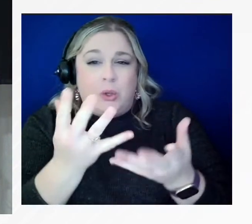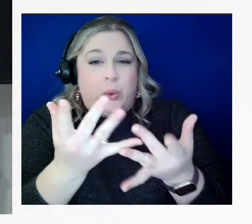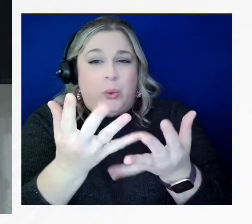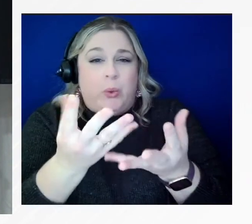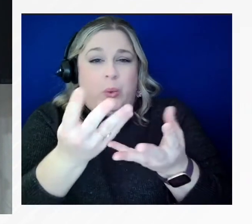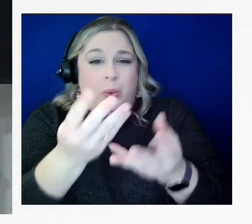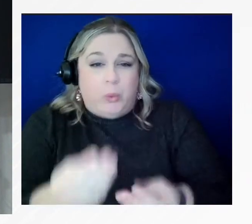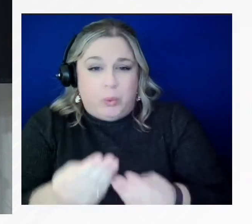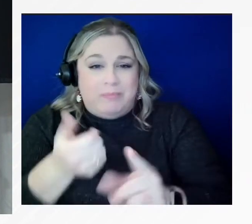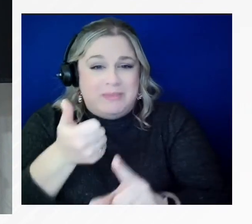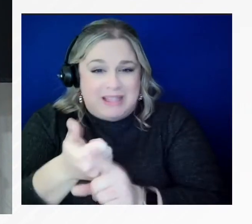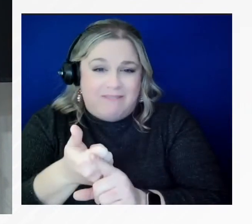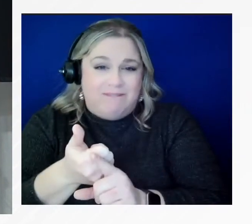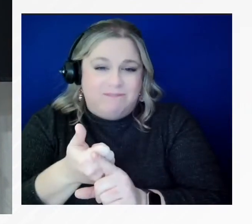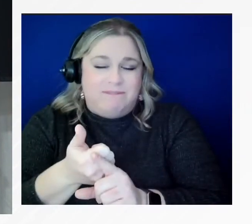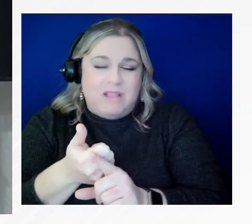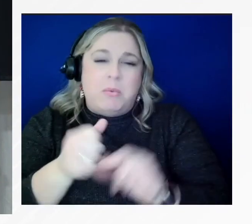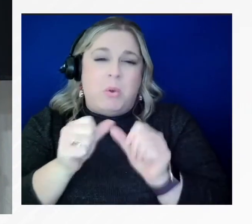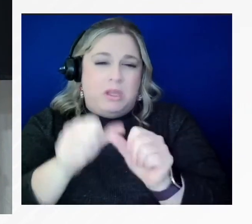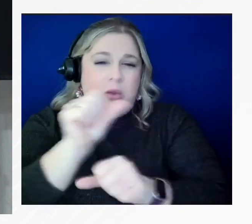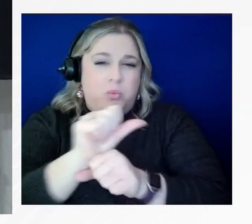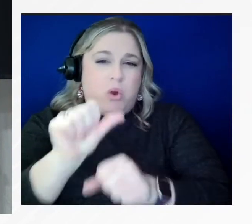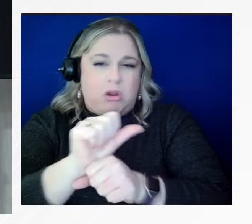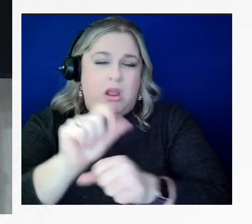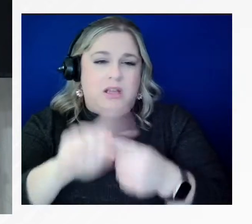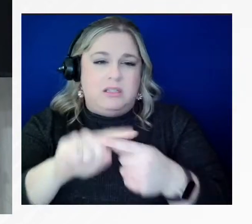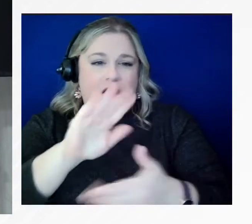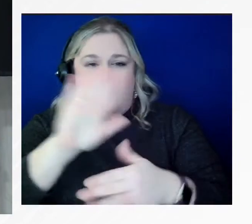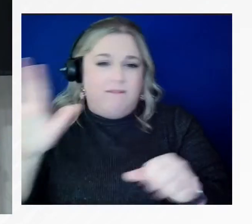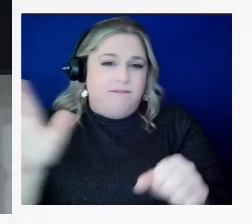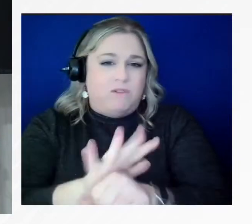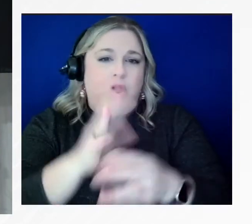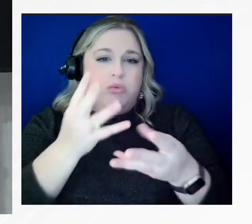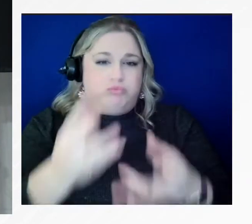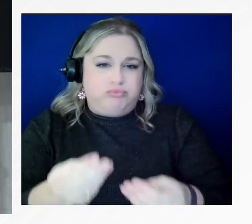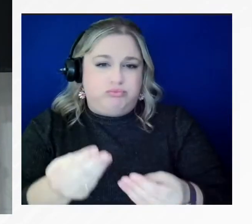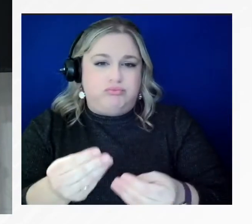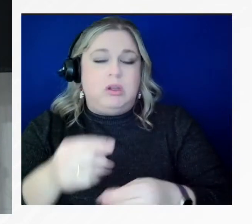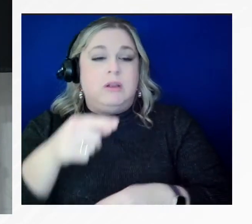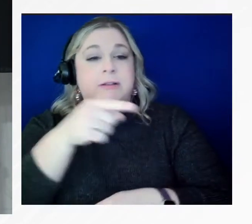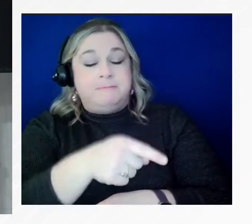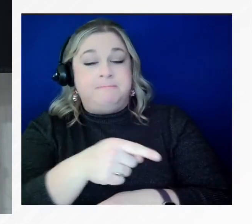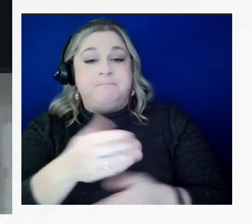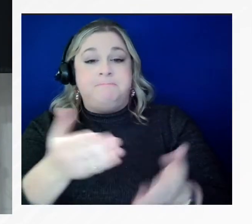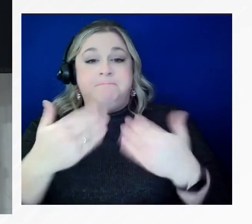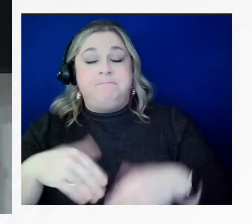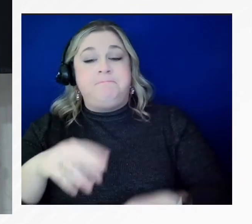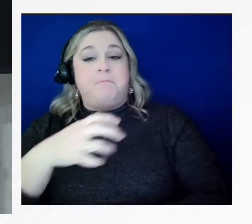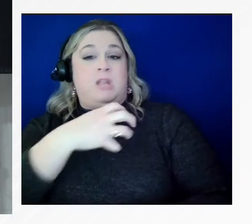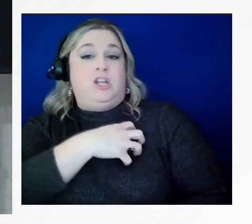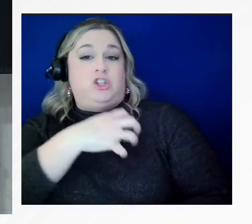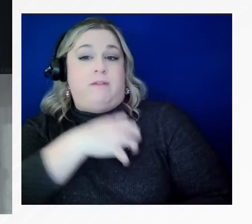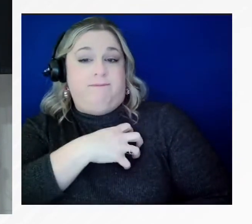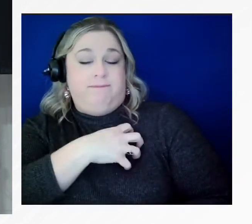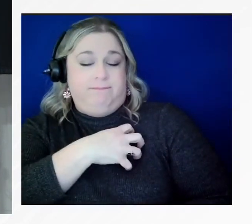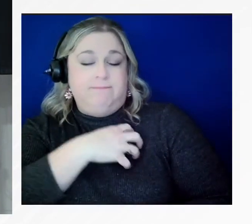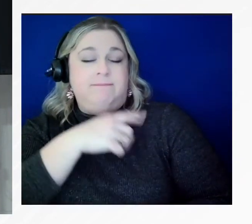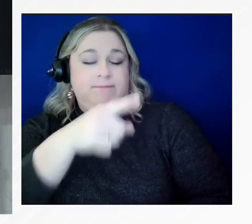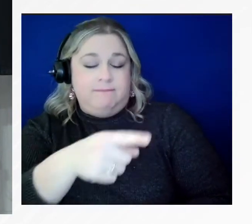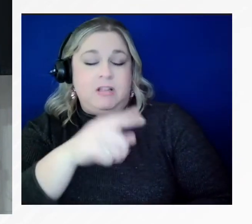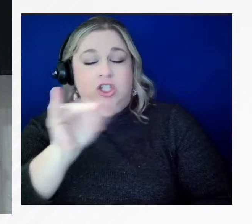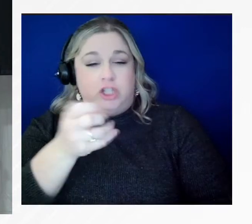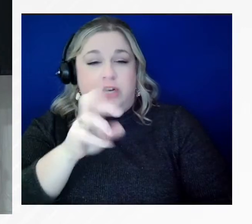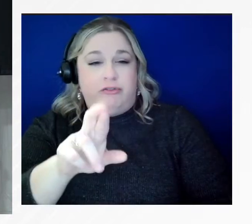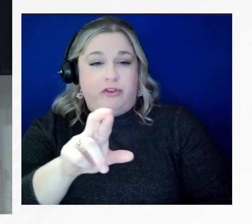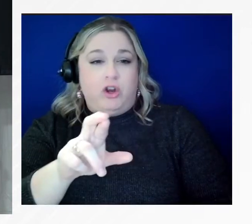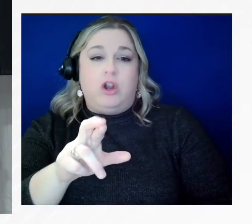Good evening, Captain Jennifer Situ with the Malibu Lost Hills Sheriff Station. Today we made great progress in our